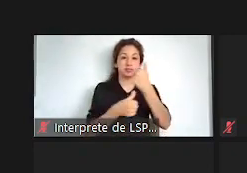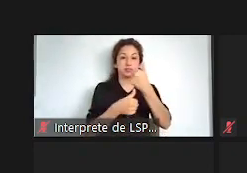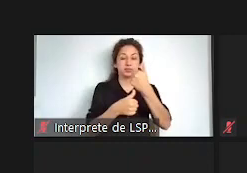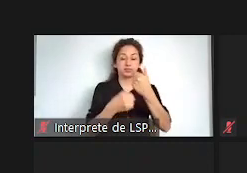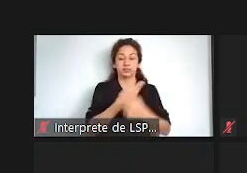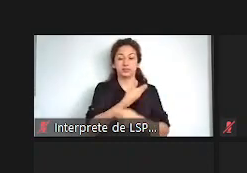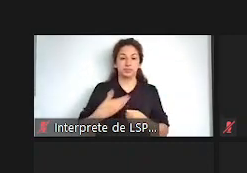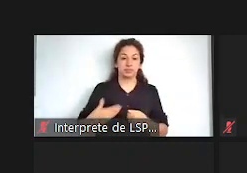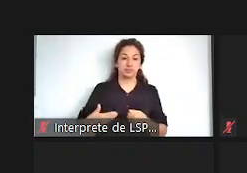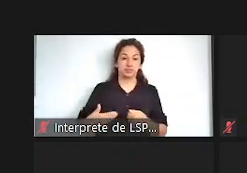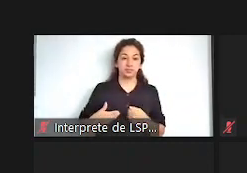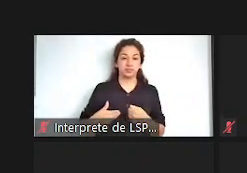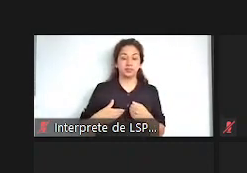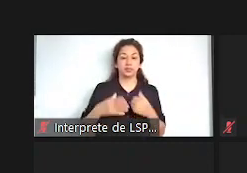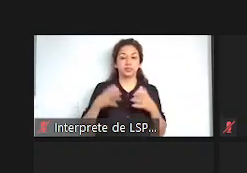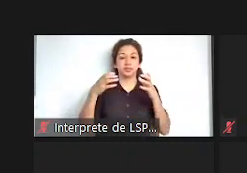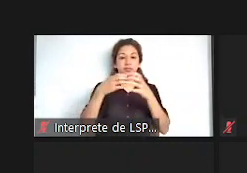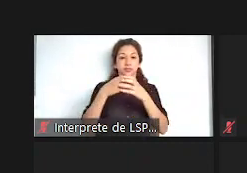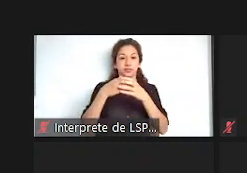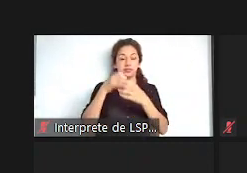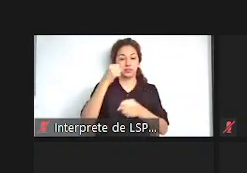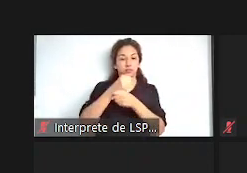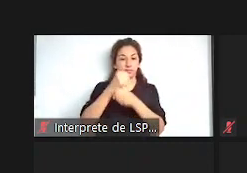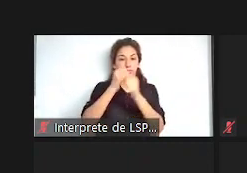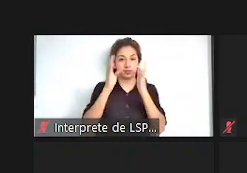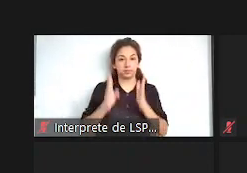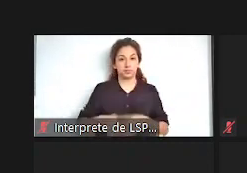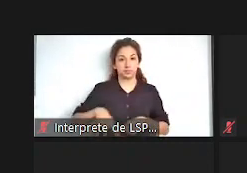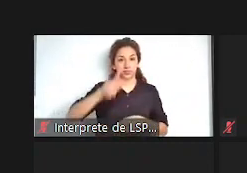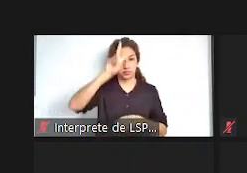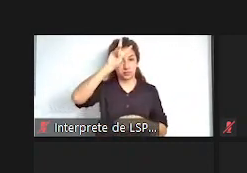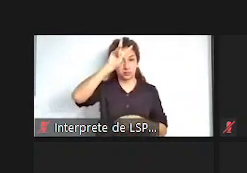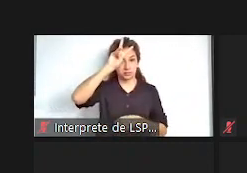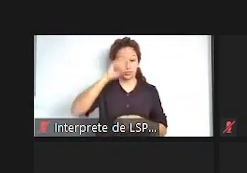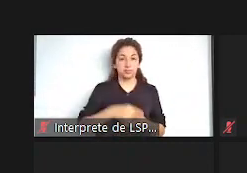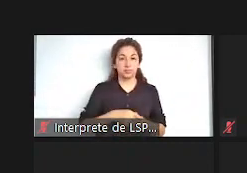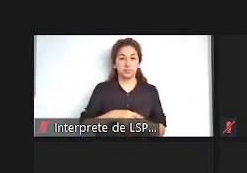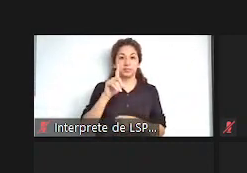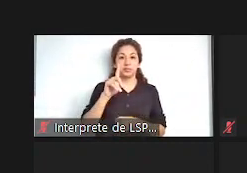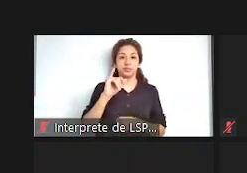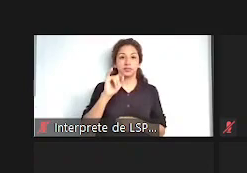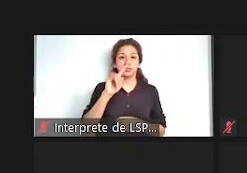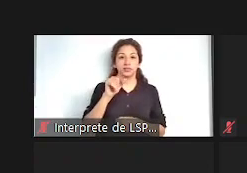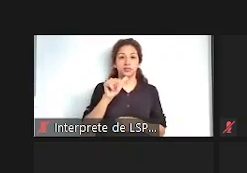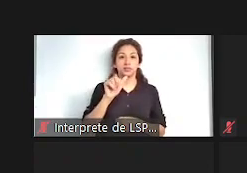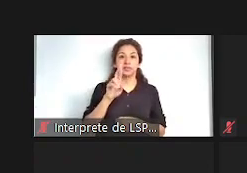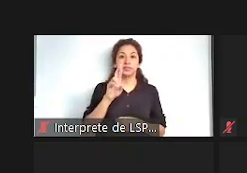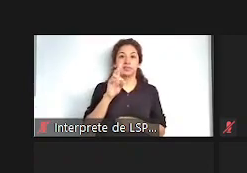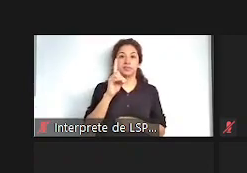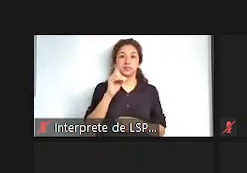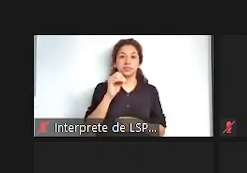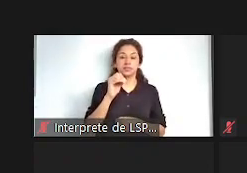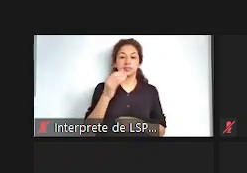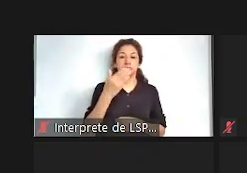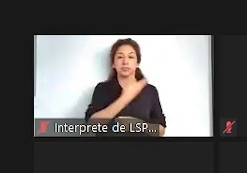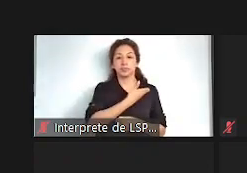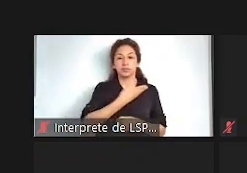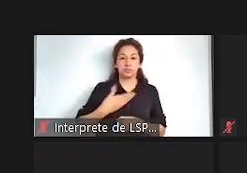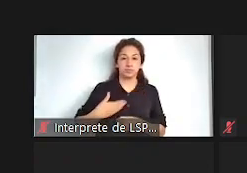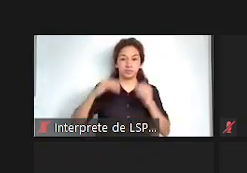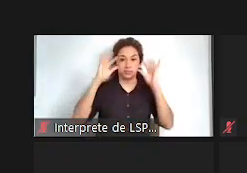of the general confederation of our workers of peru mr lisardo calper peso